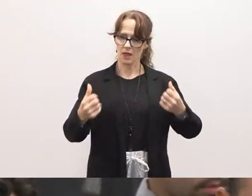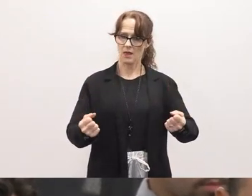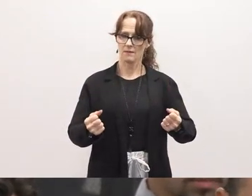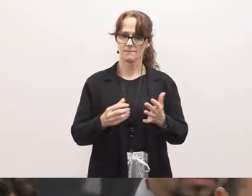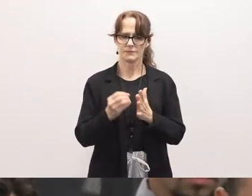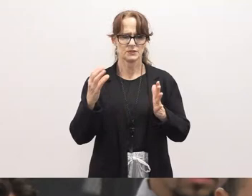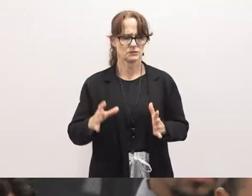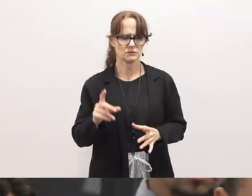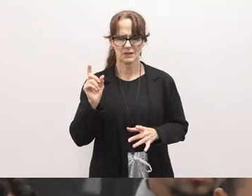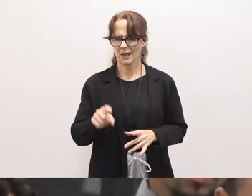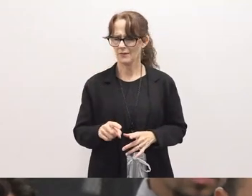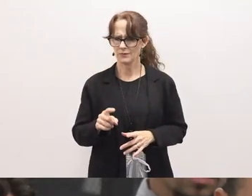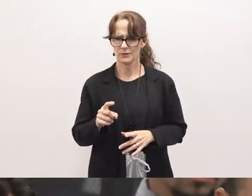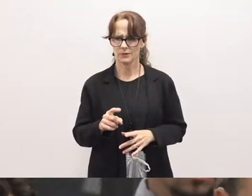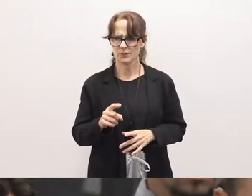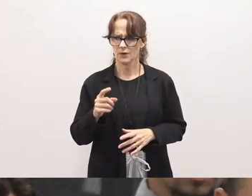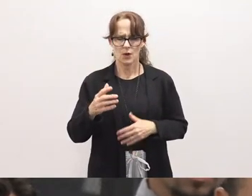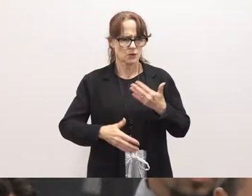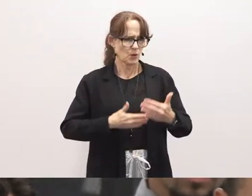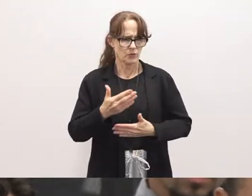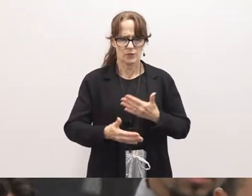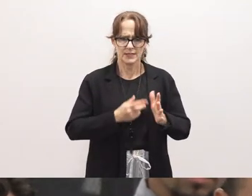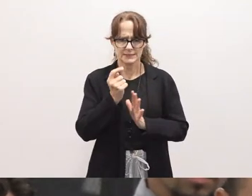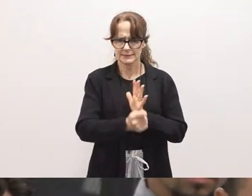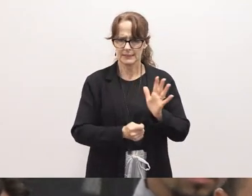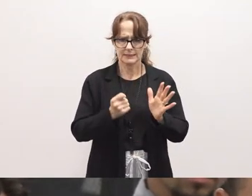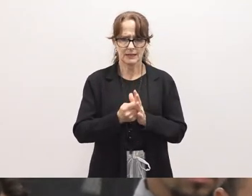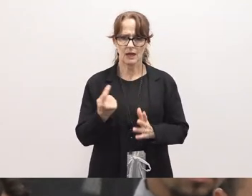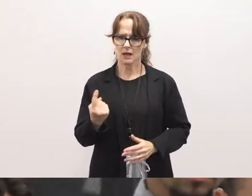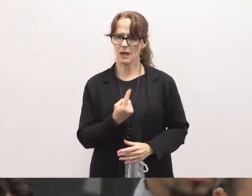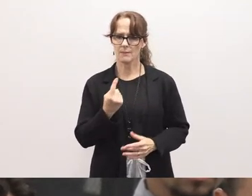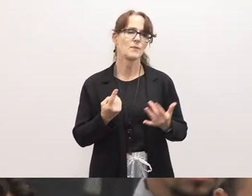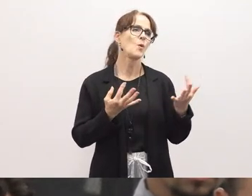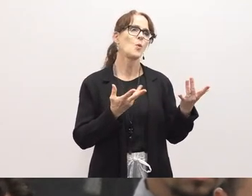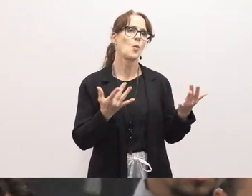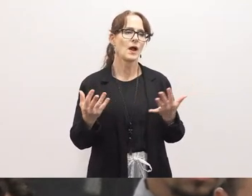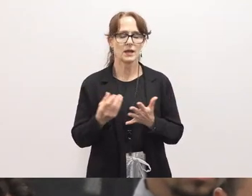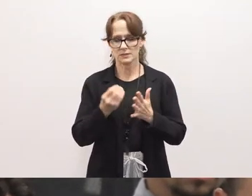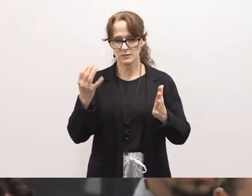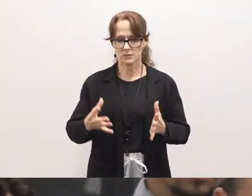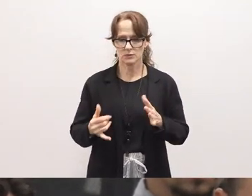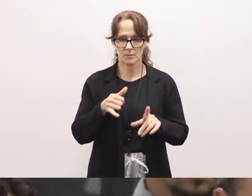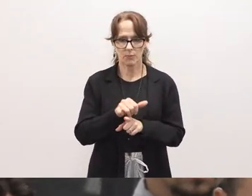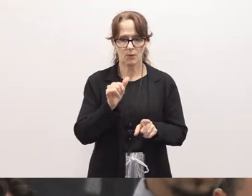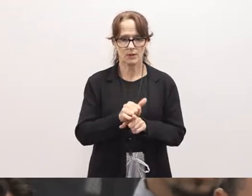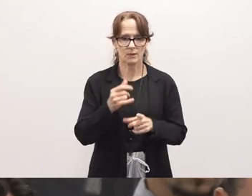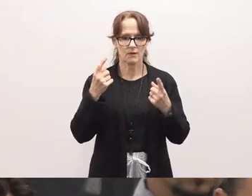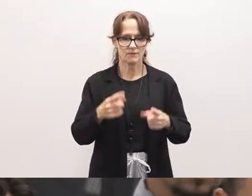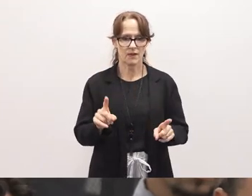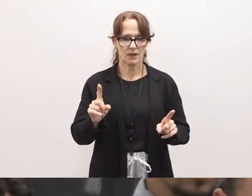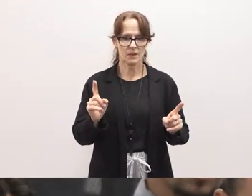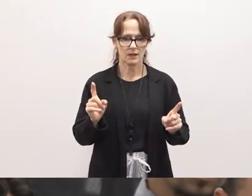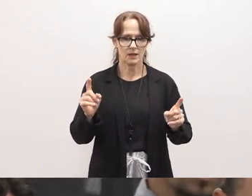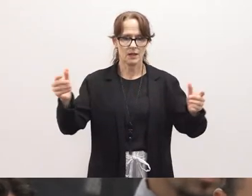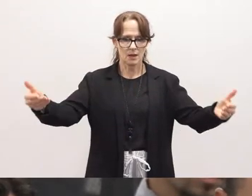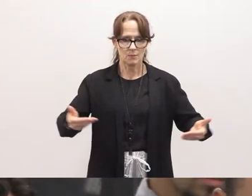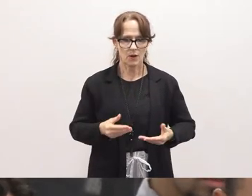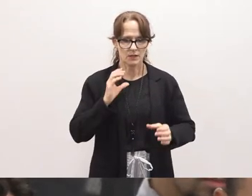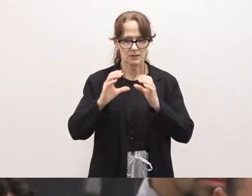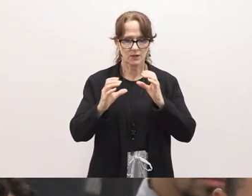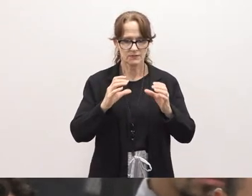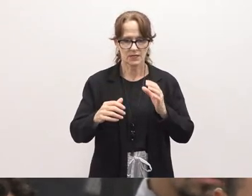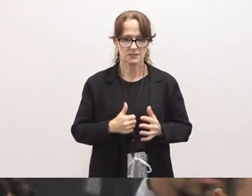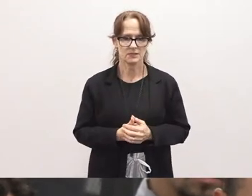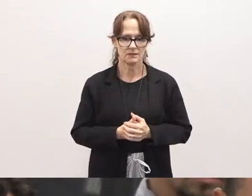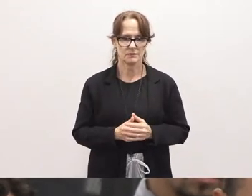students shouldn't have to go through this confusing season alone. We shouldn't have to wait till our students get bullied before we are finally brought into the conversation.